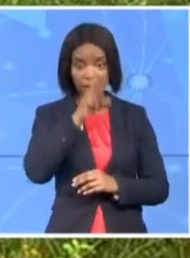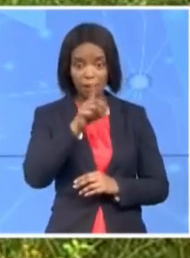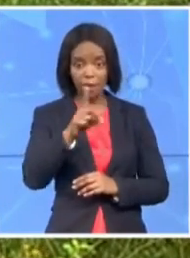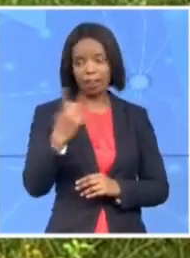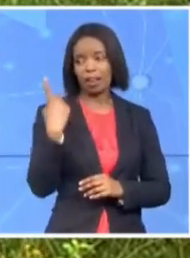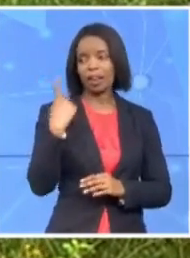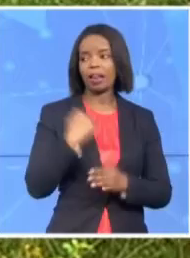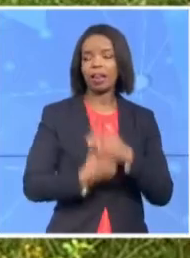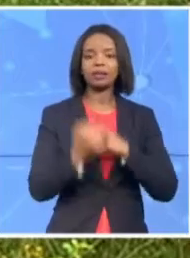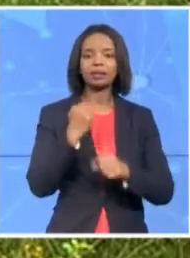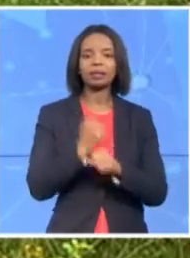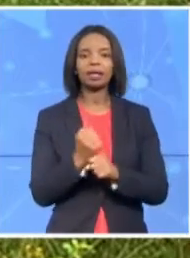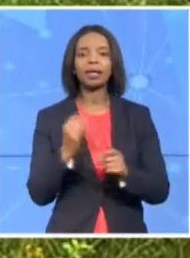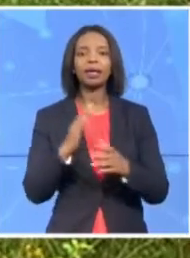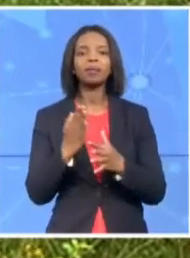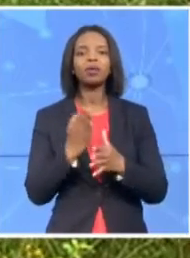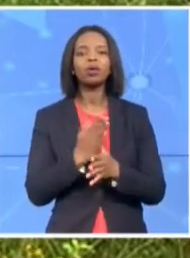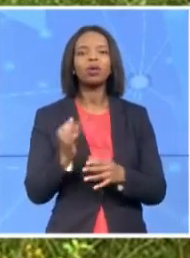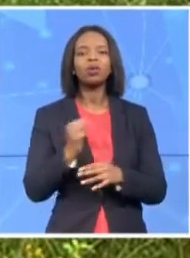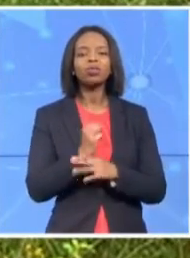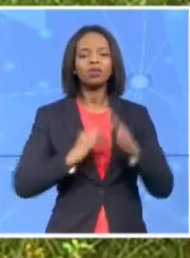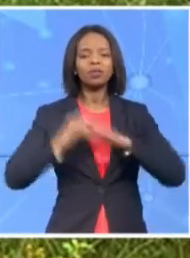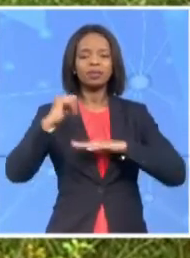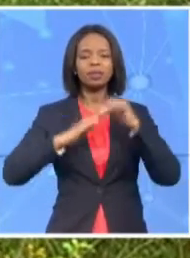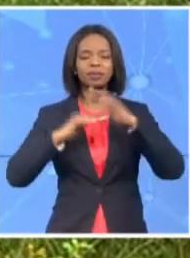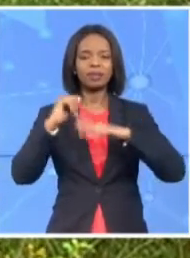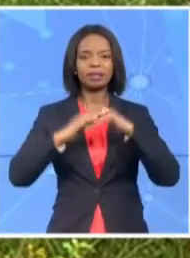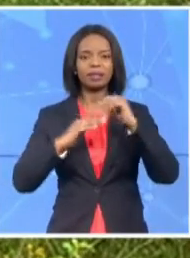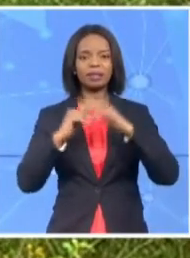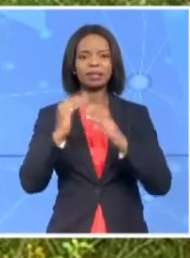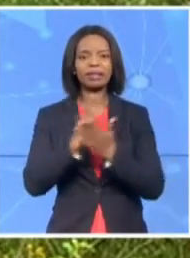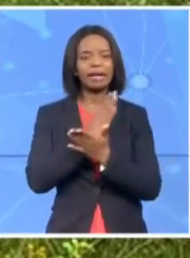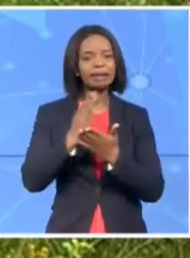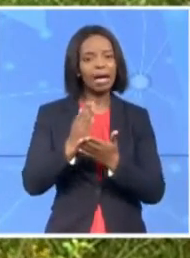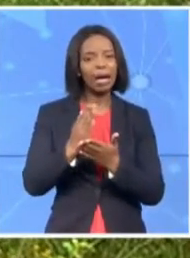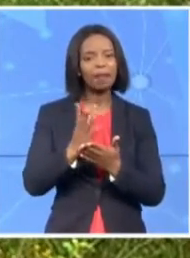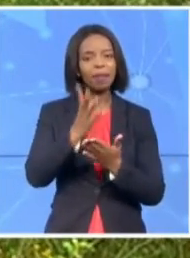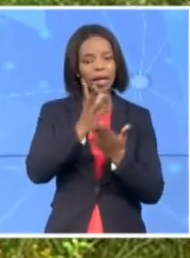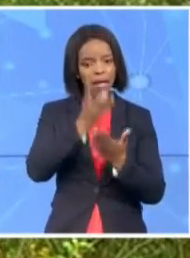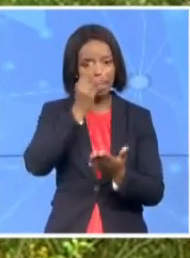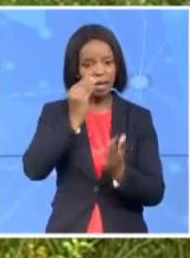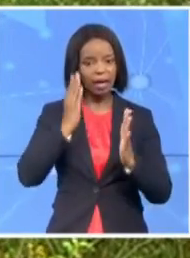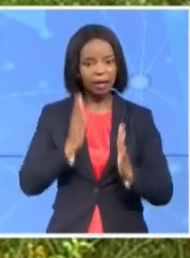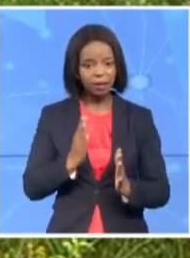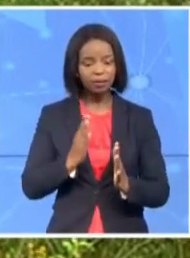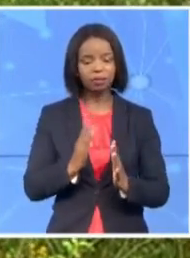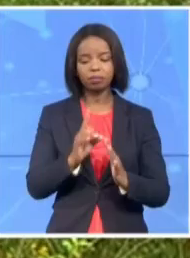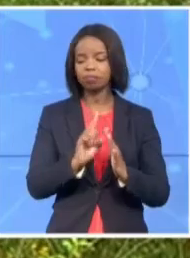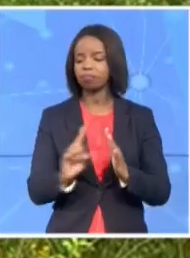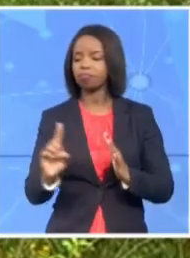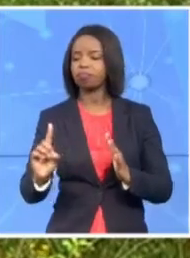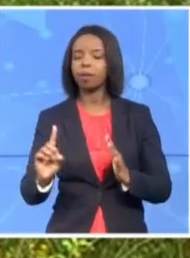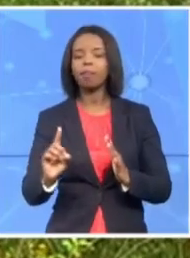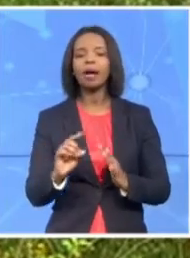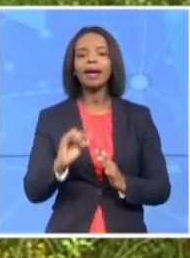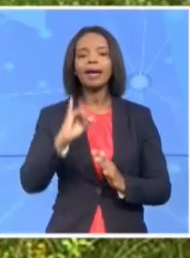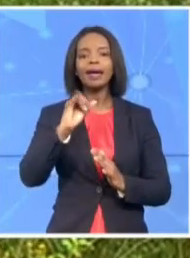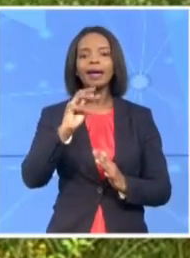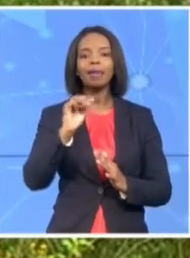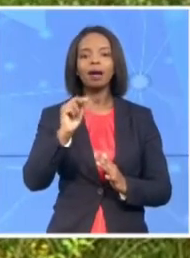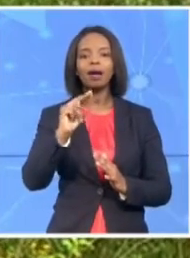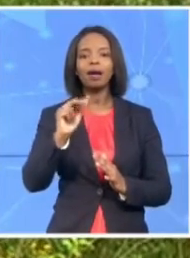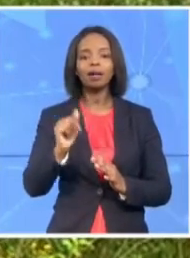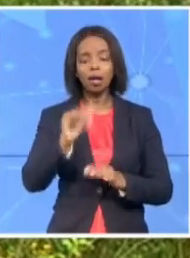infrastructure there, some of the learners were taken to Lemana College of Education, or currently known as Lemana Multipurpose